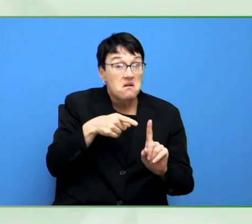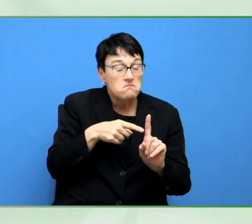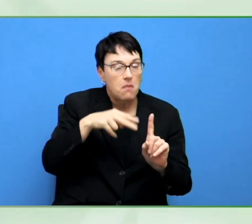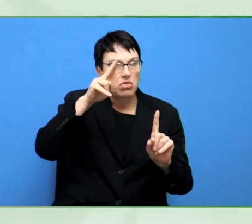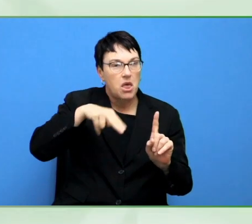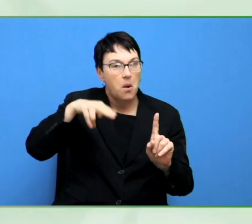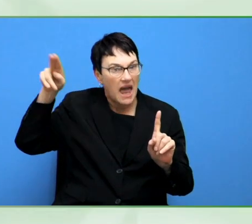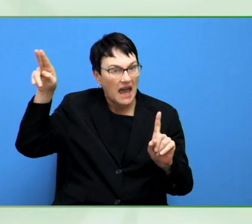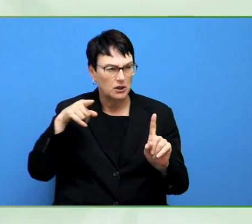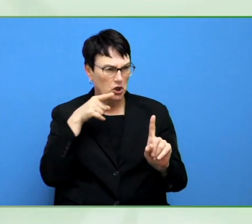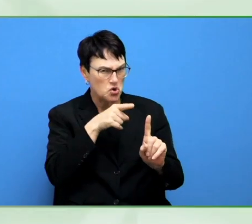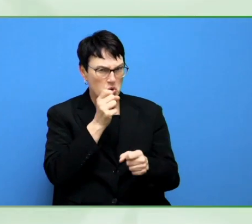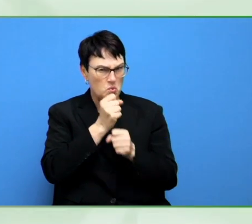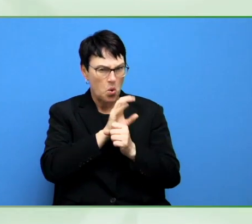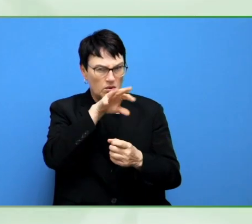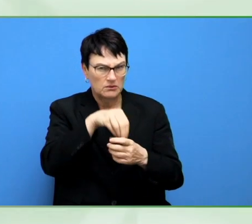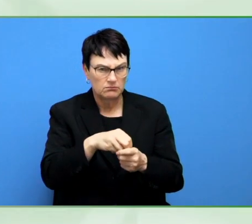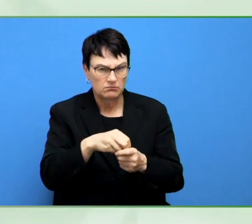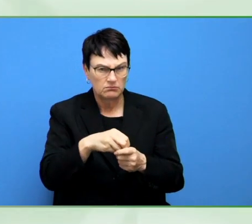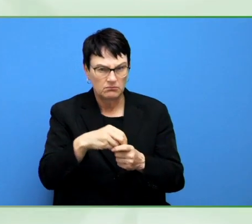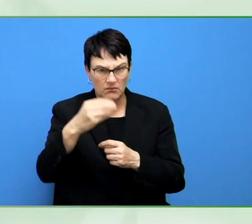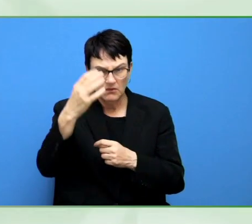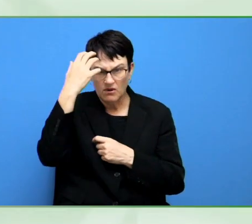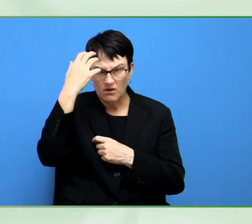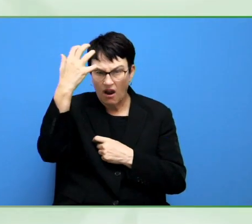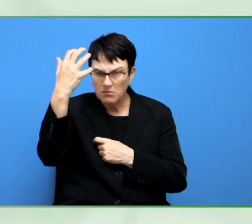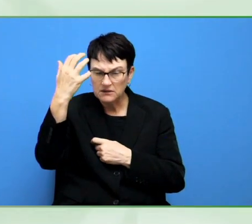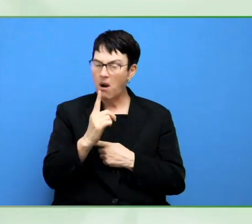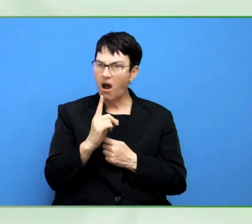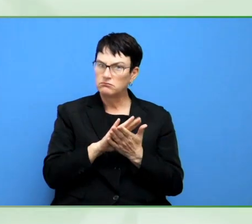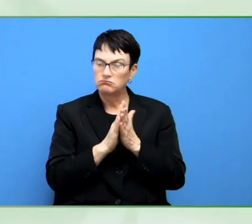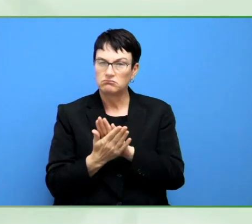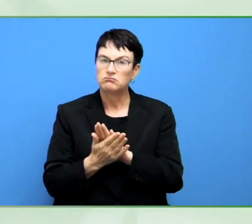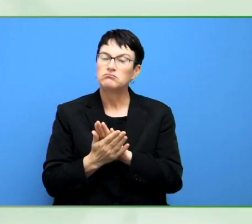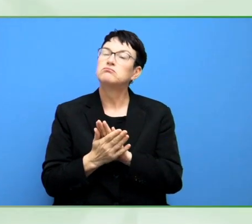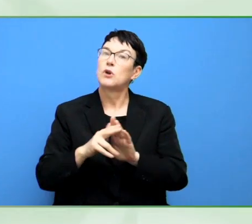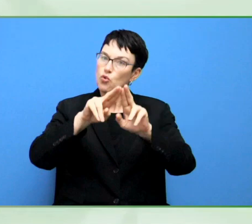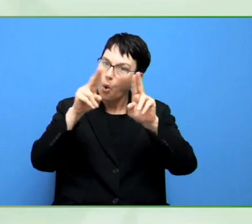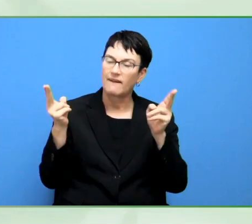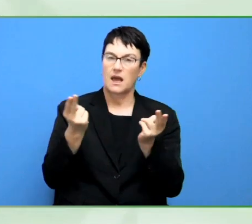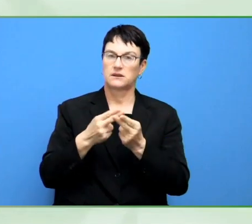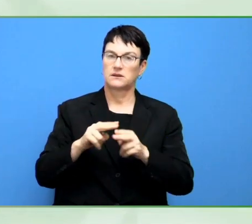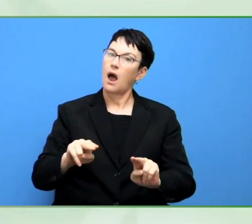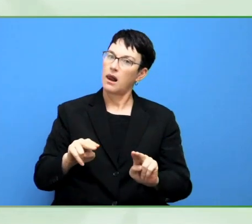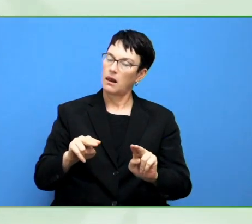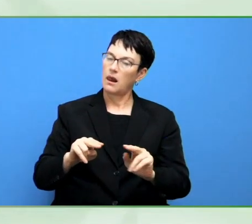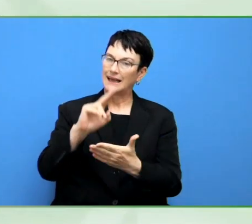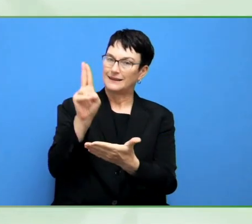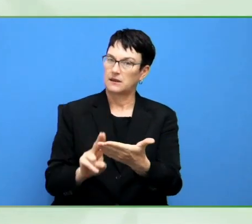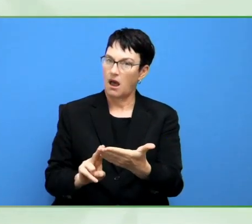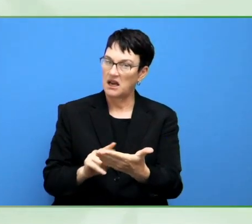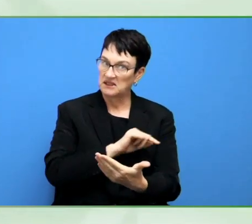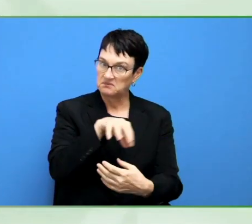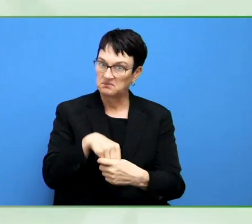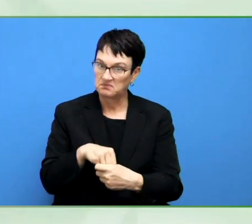like a universal design way. And last but not at all the least, we have Monica Duhem from